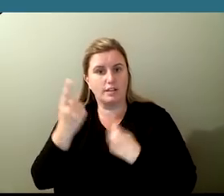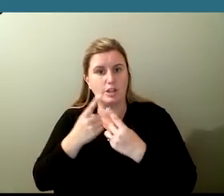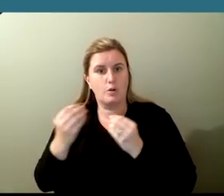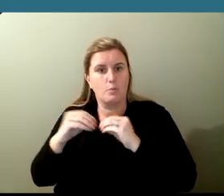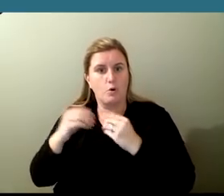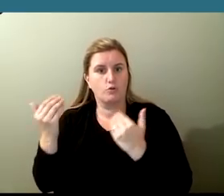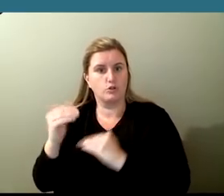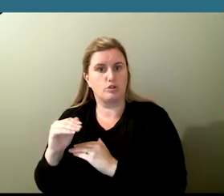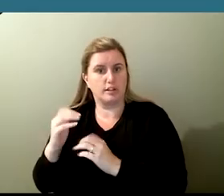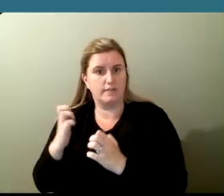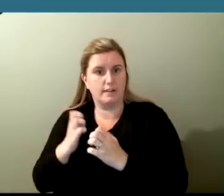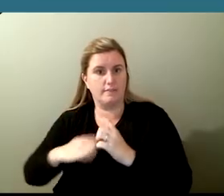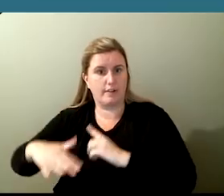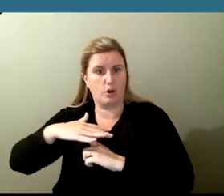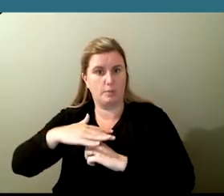restrictive environment.